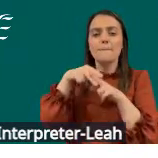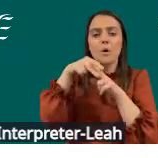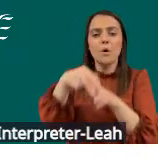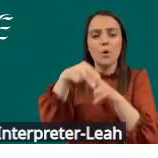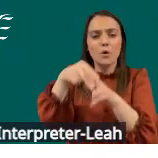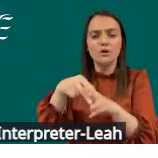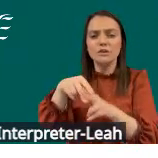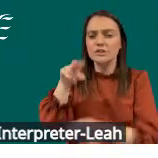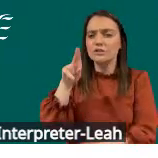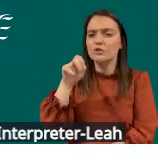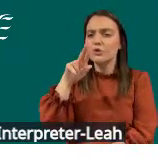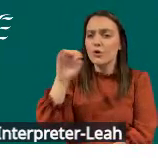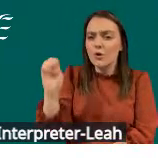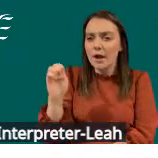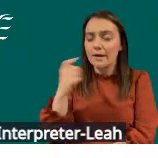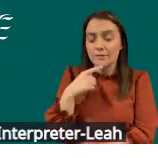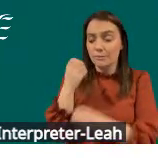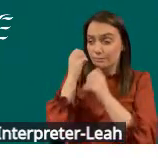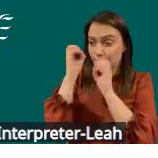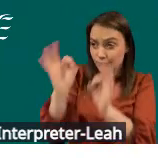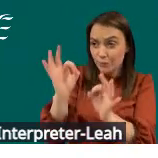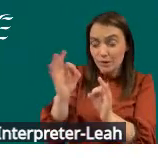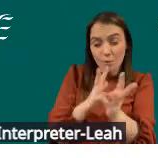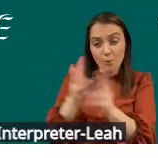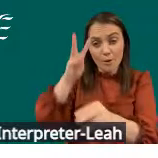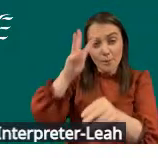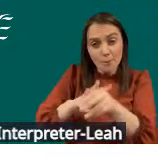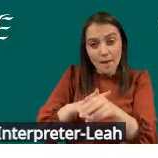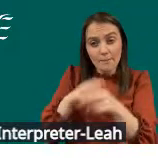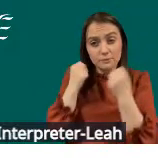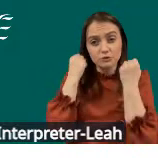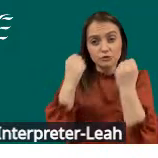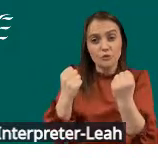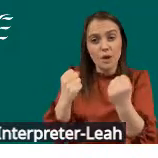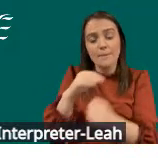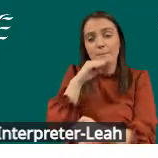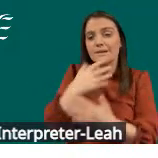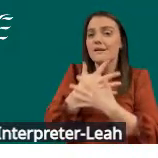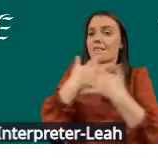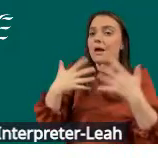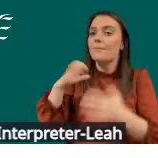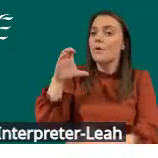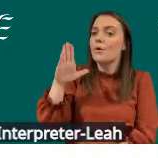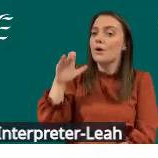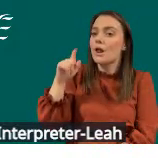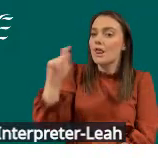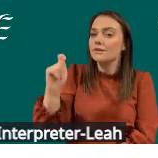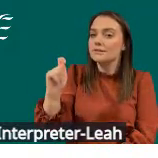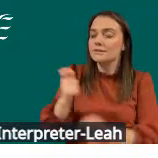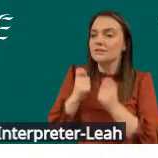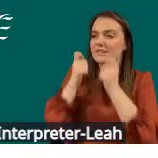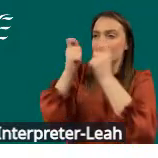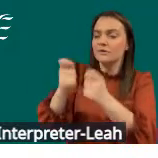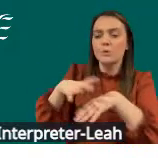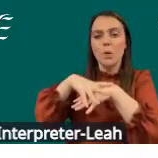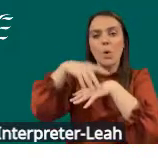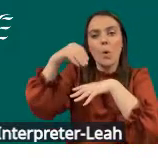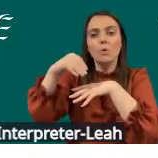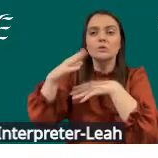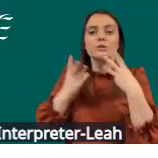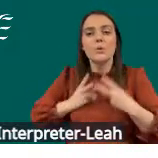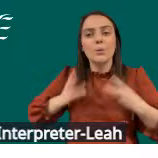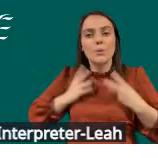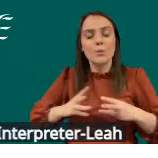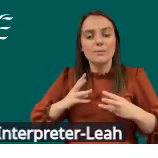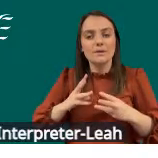HRT. It was very strong, but it meant that women got a lot more clots, and they gave it to older women. So a lot of the studies are actually on,